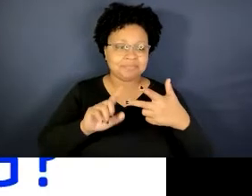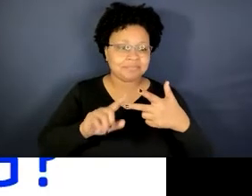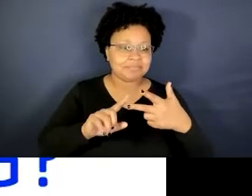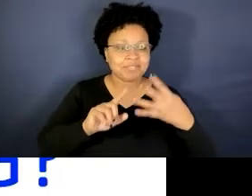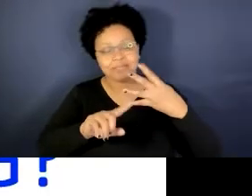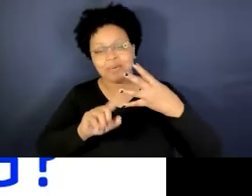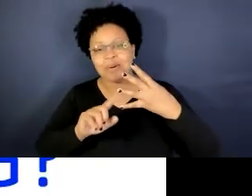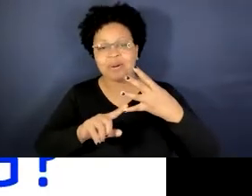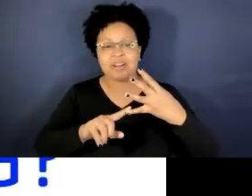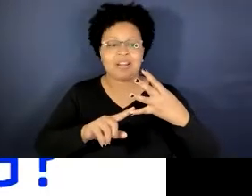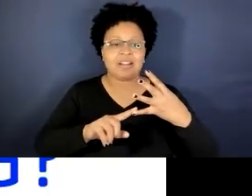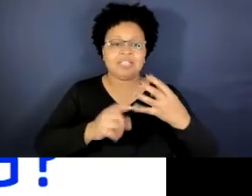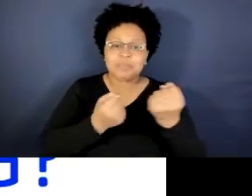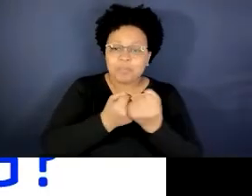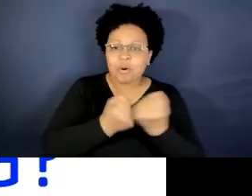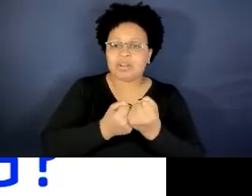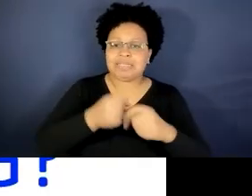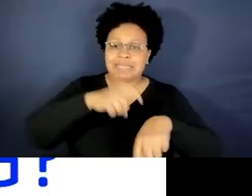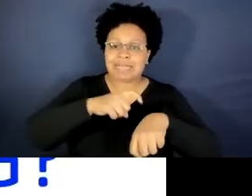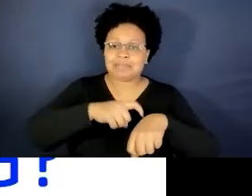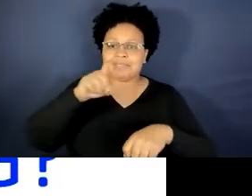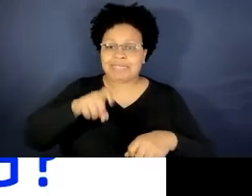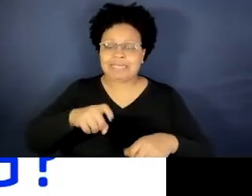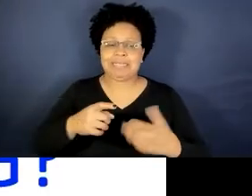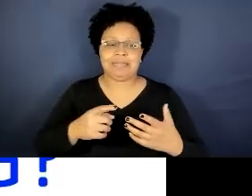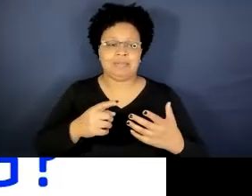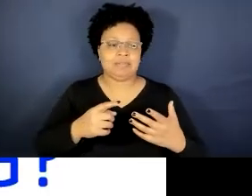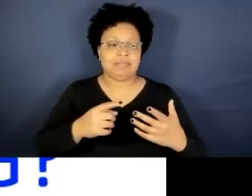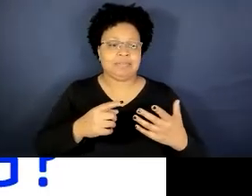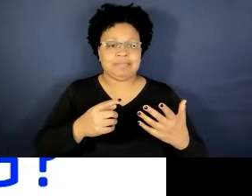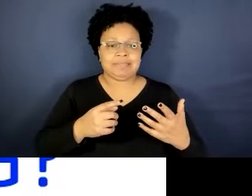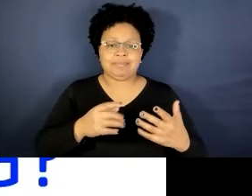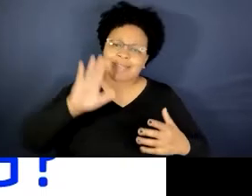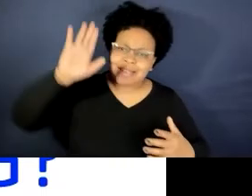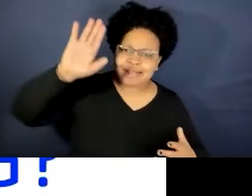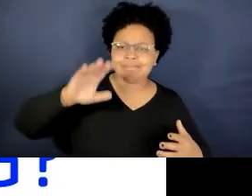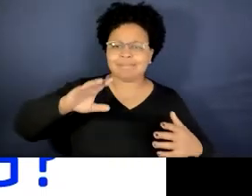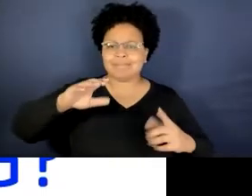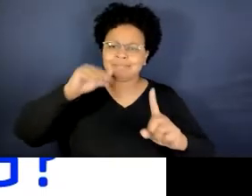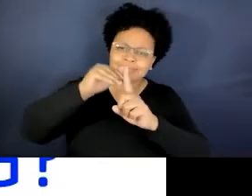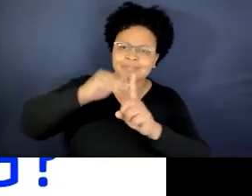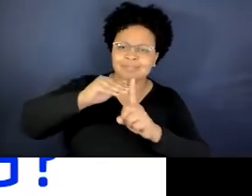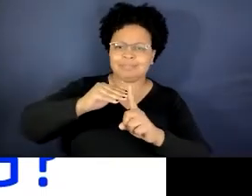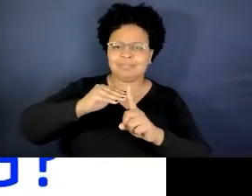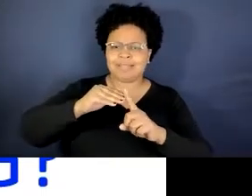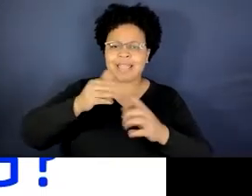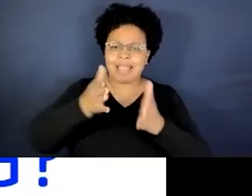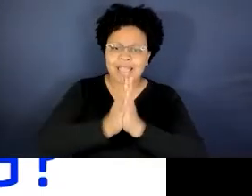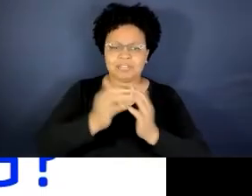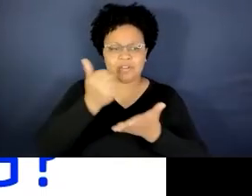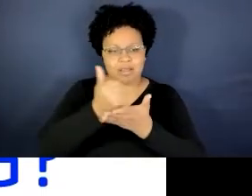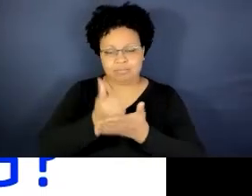Ask for help when you need it. Social and emotional competence of children. They need words to express